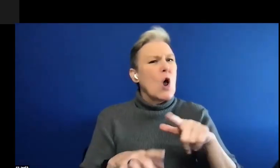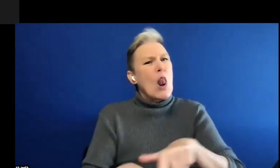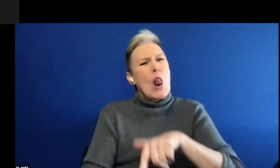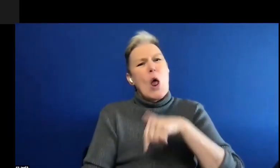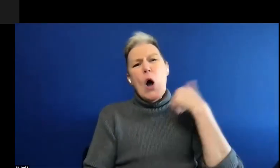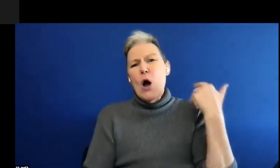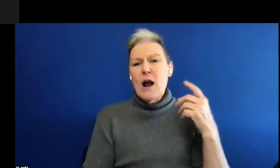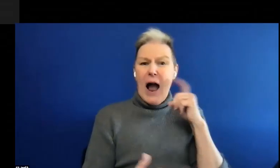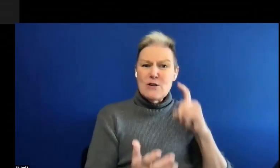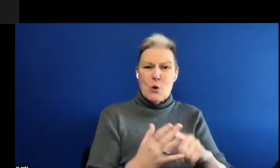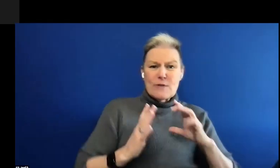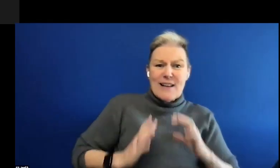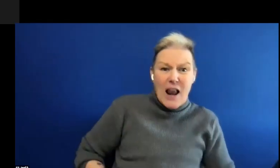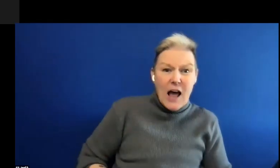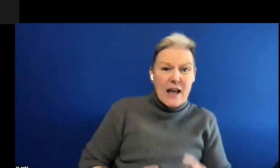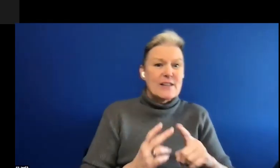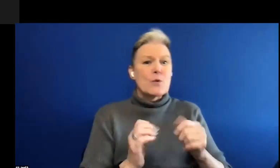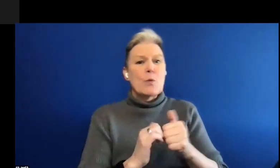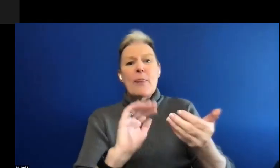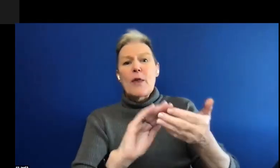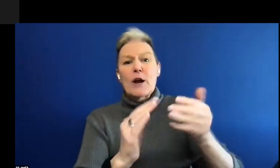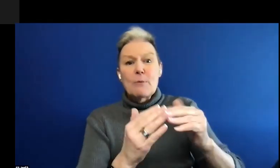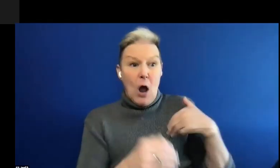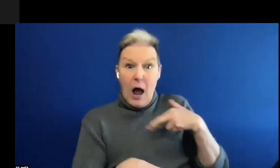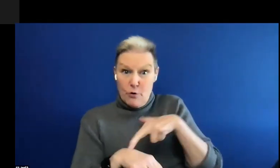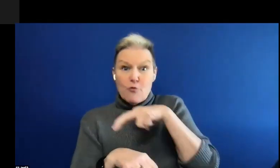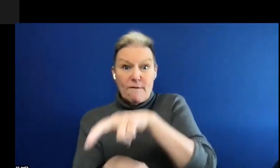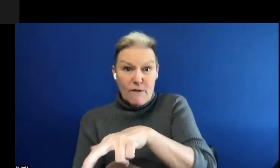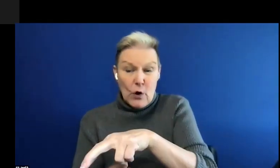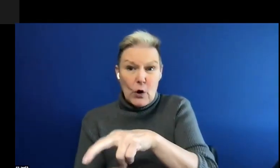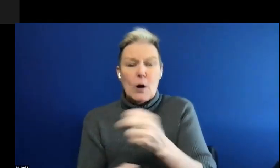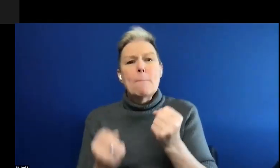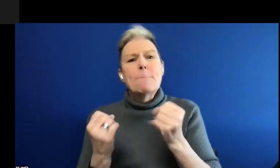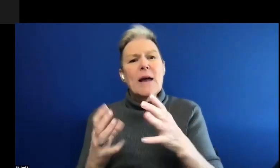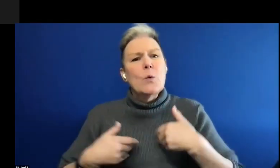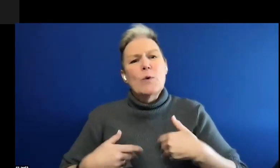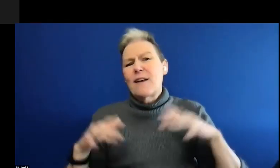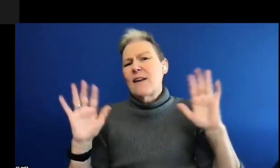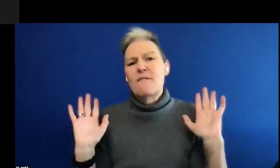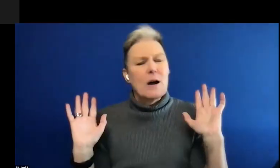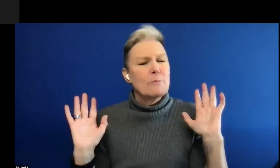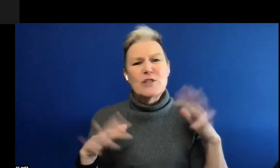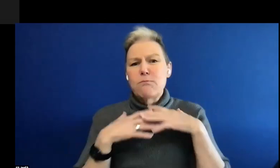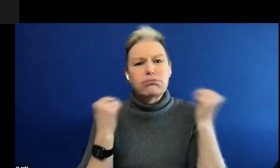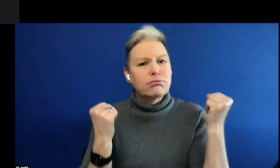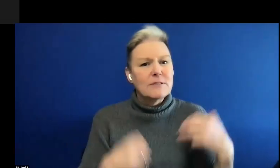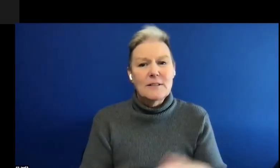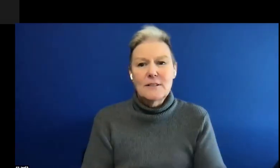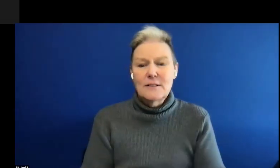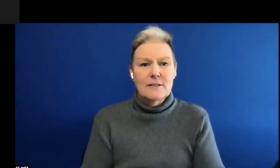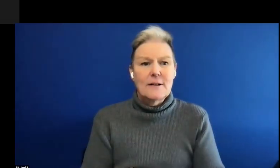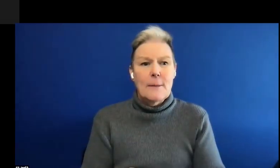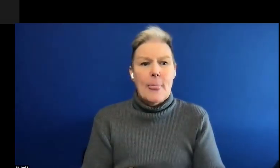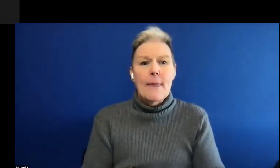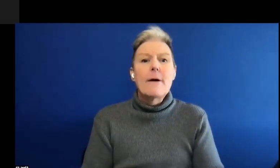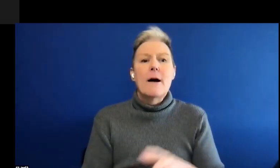that with clients. I saw that with the community that I would refer to them. Many would give up in exasperation. And